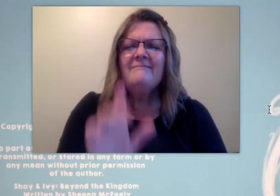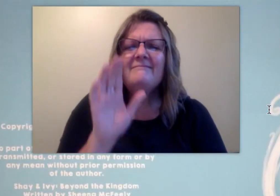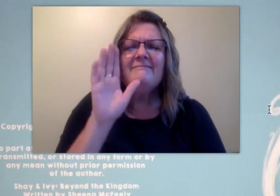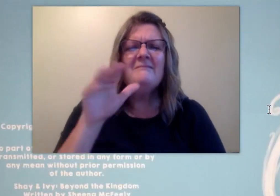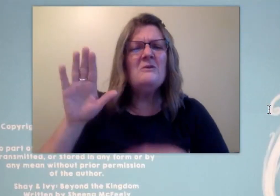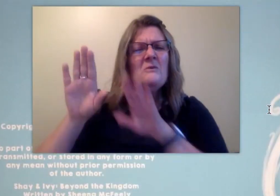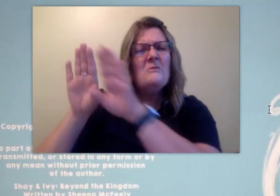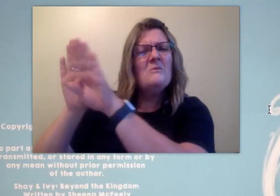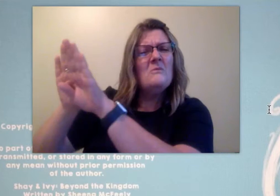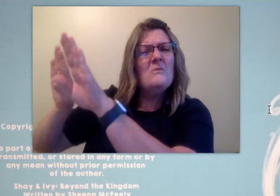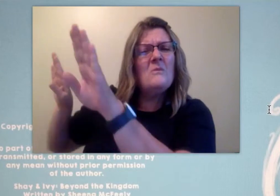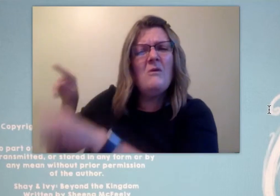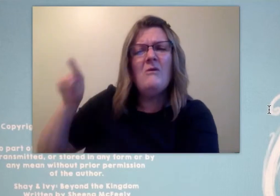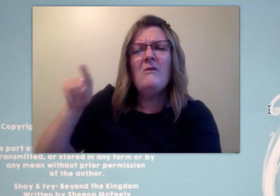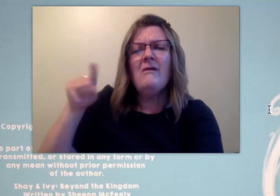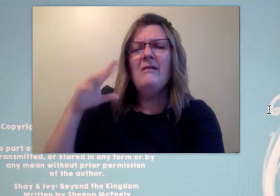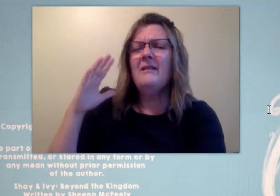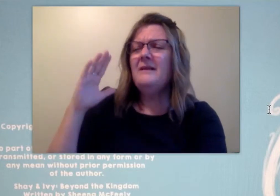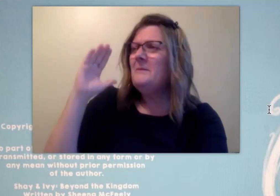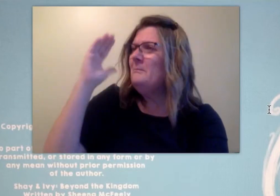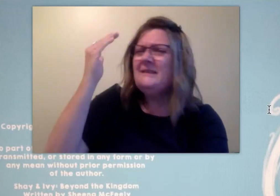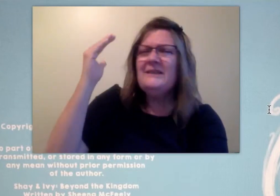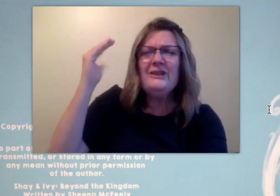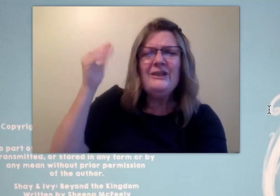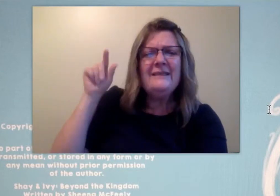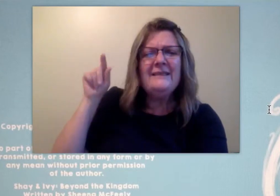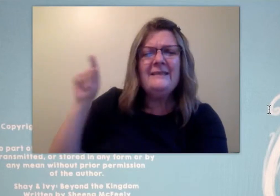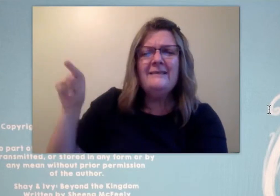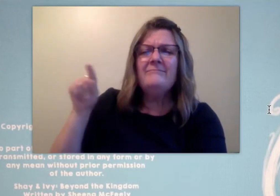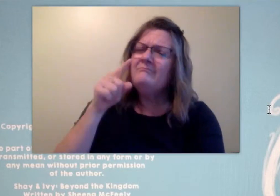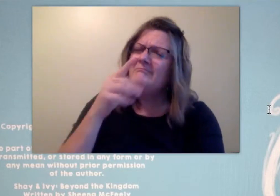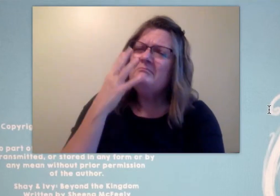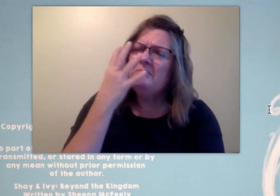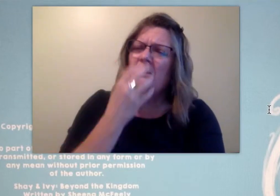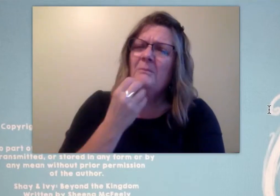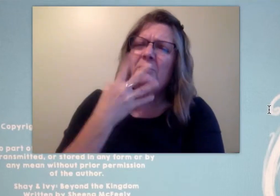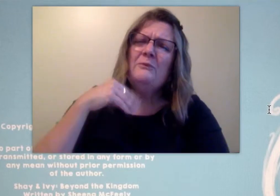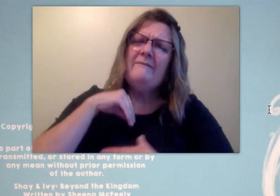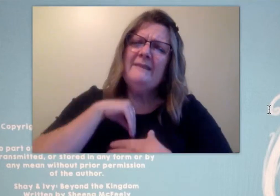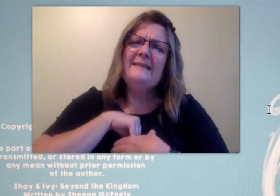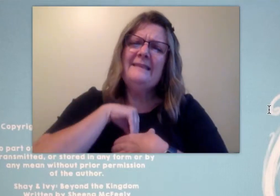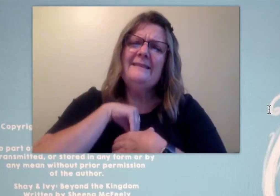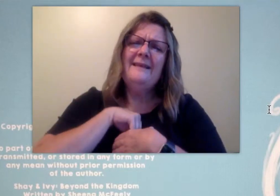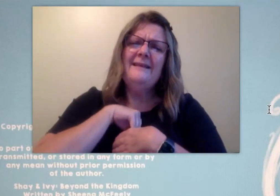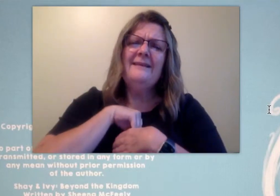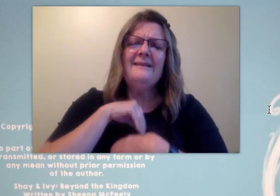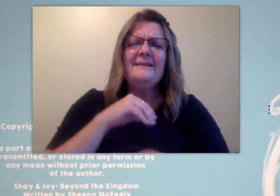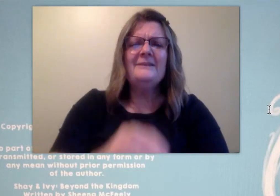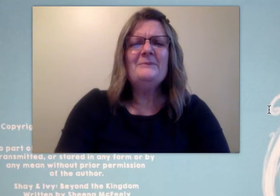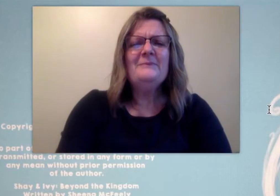A mirror, mirror on the wall, you are beautiful inside.